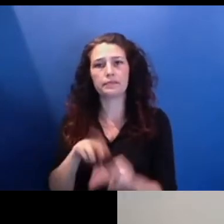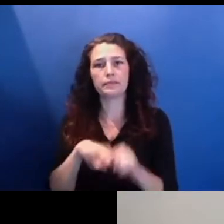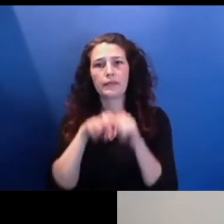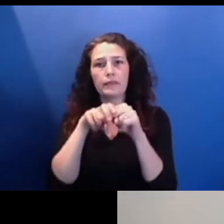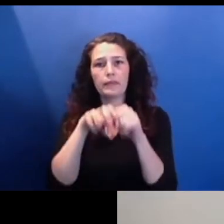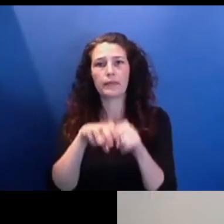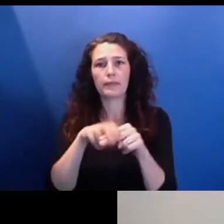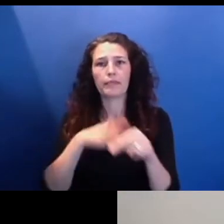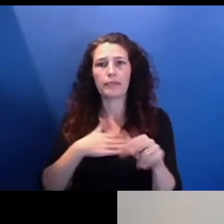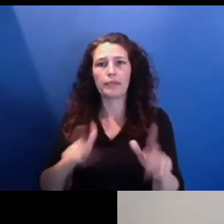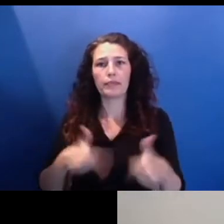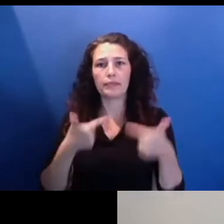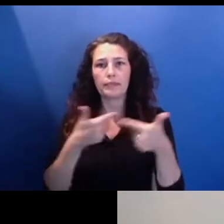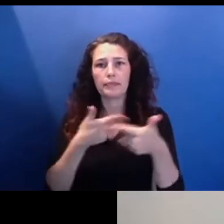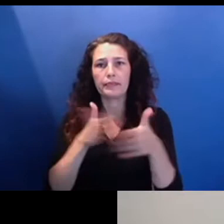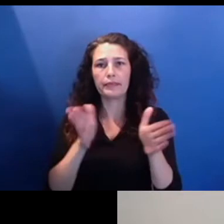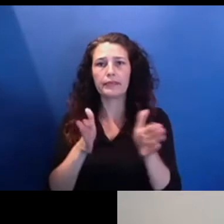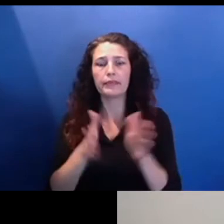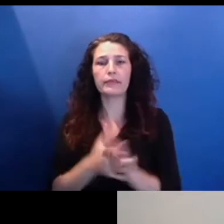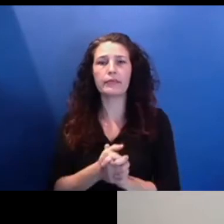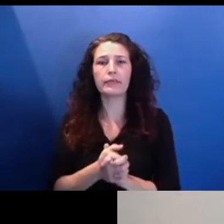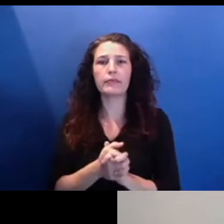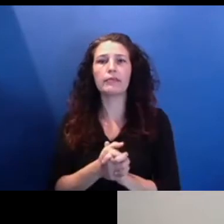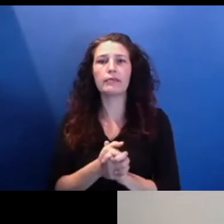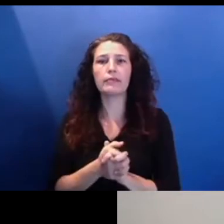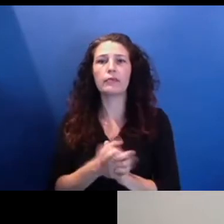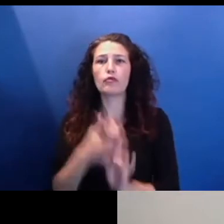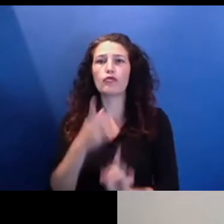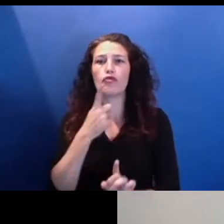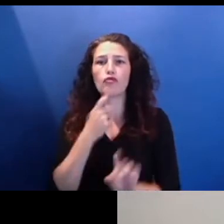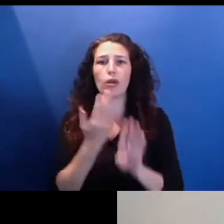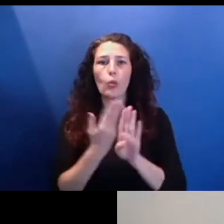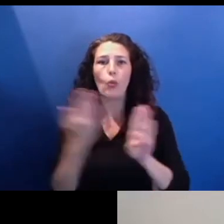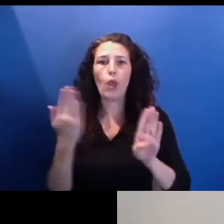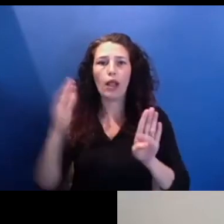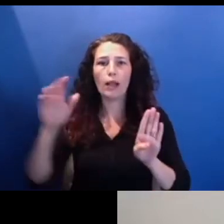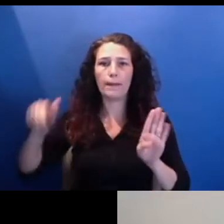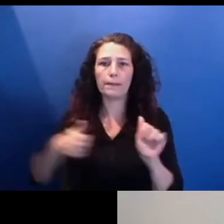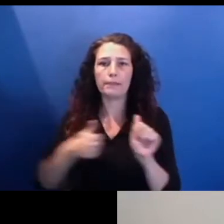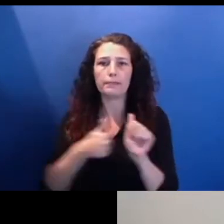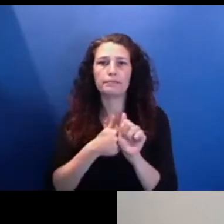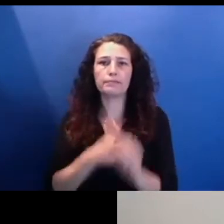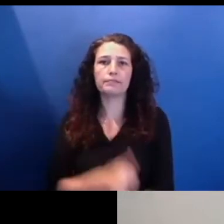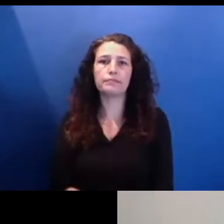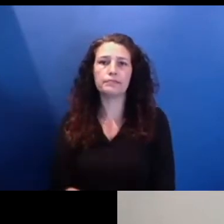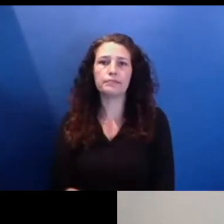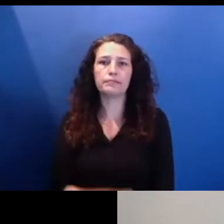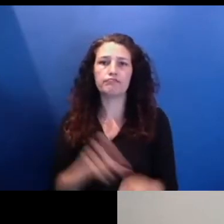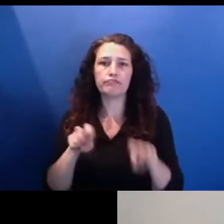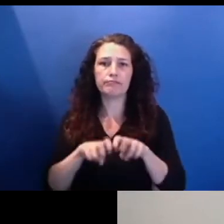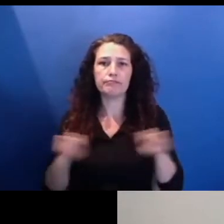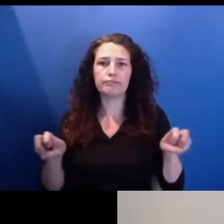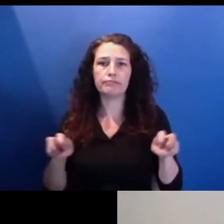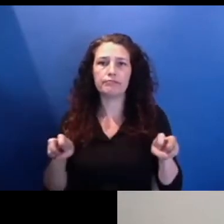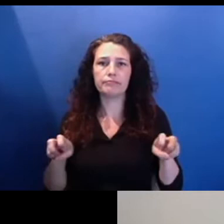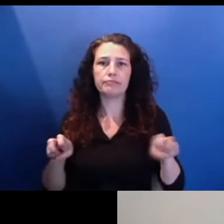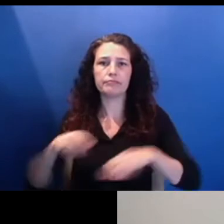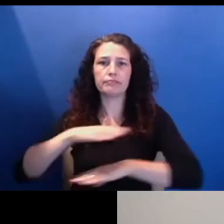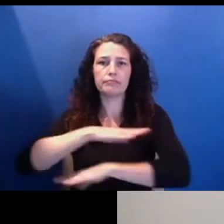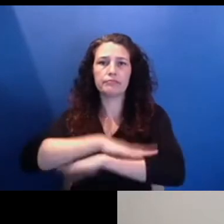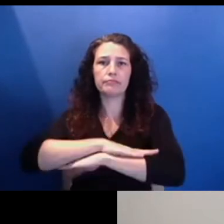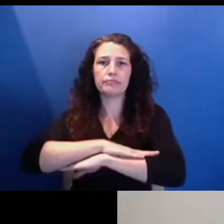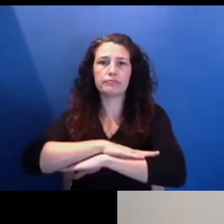living room, in a room with red walls, with a couch behind me and a table that has